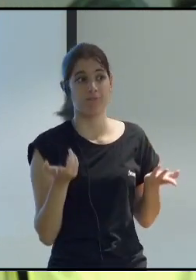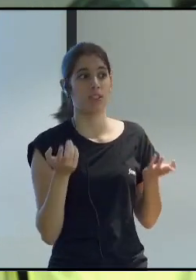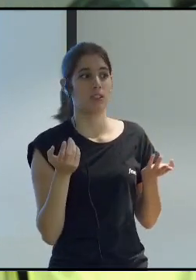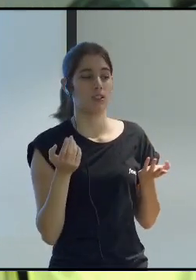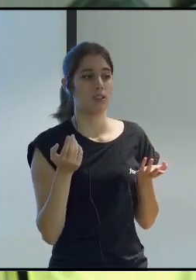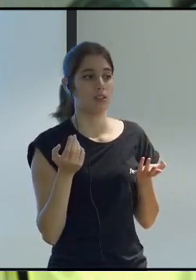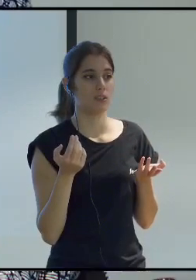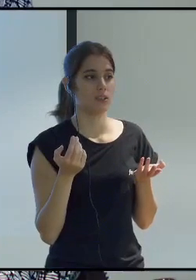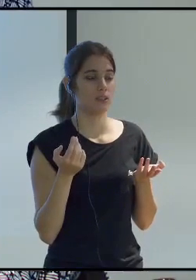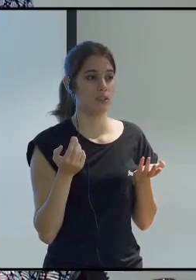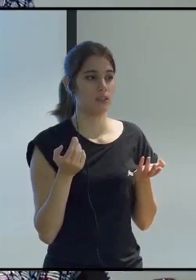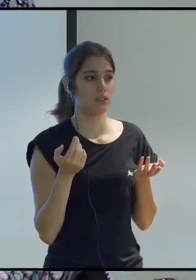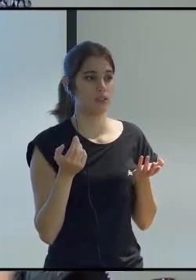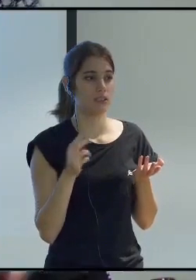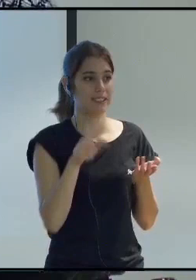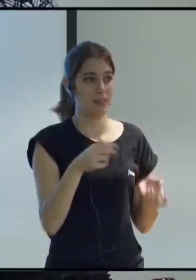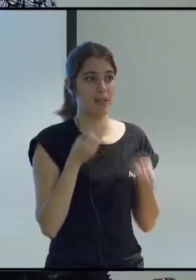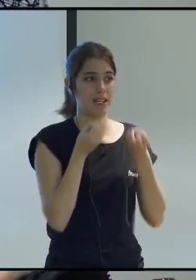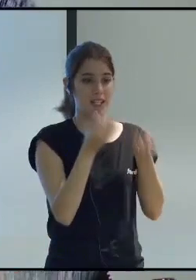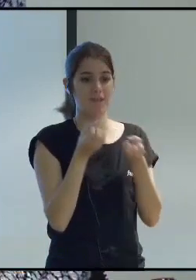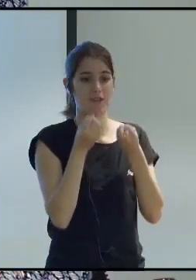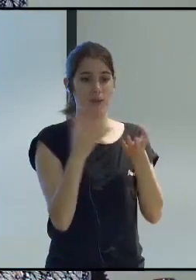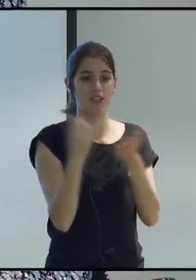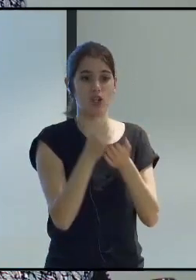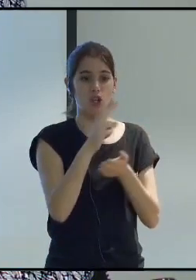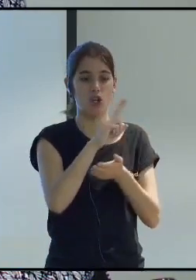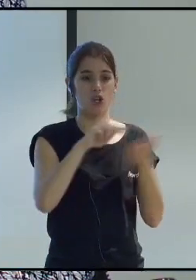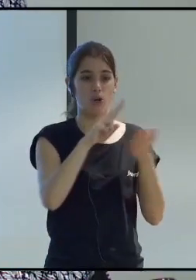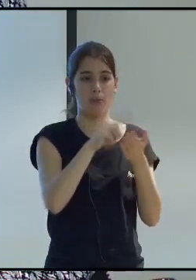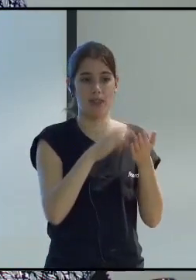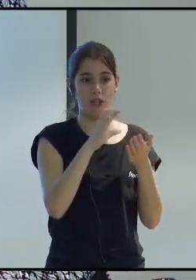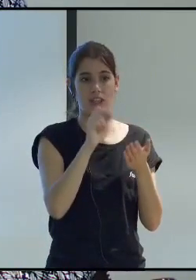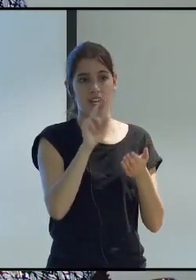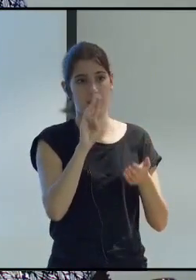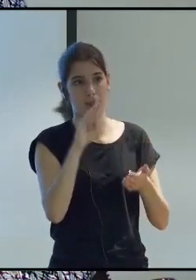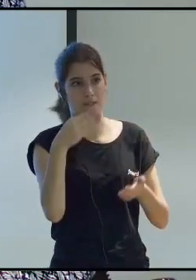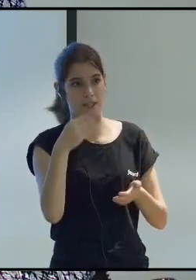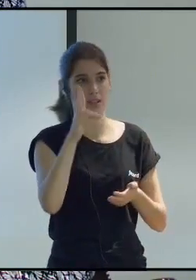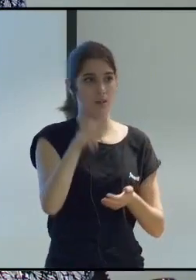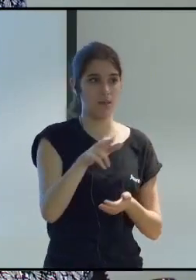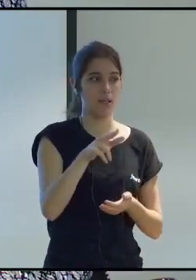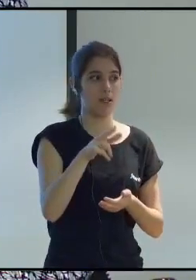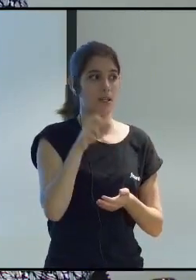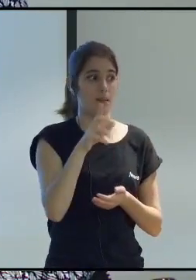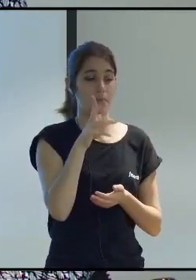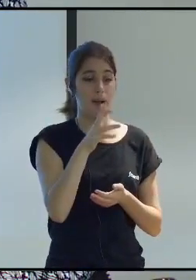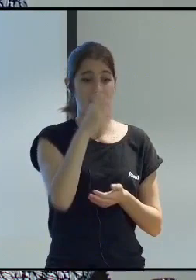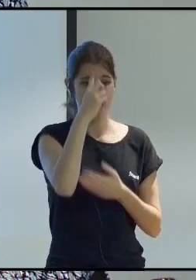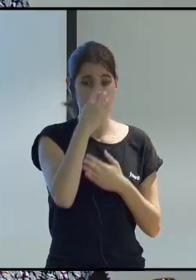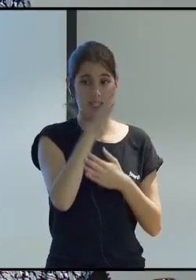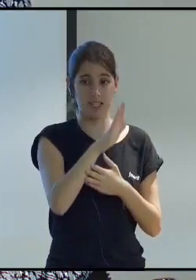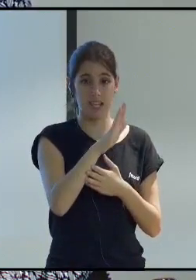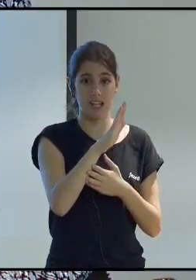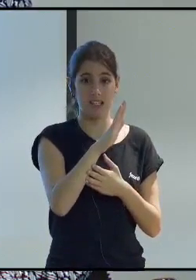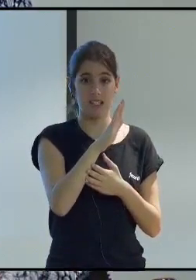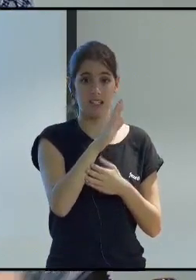the CRPD. So they come there to exchange. And there are also representatives of the civil societies